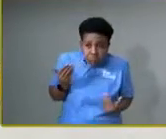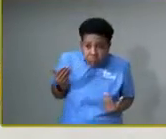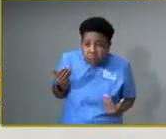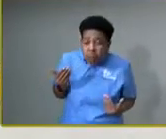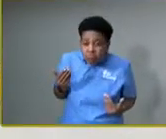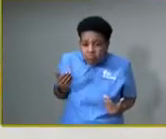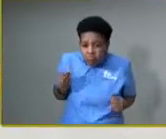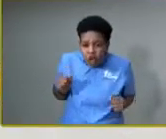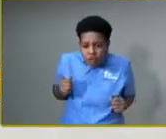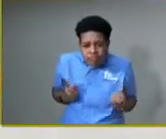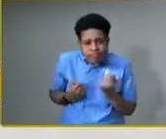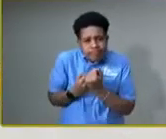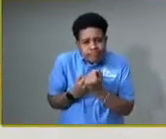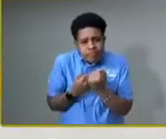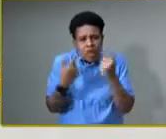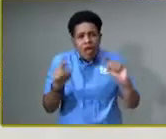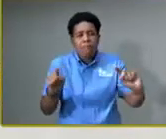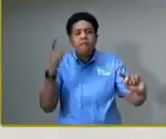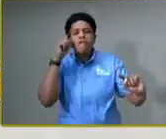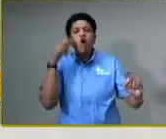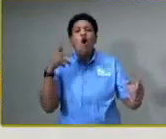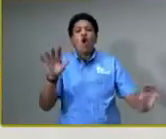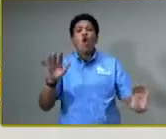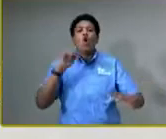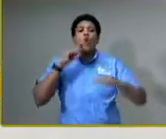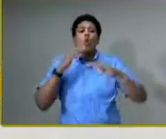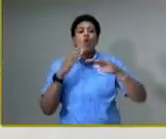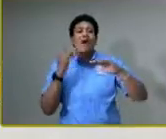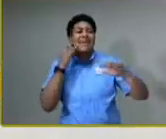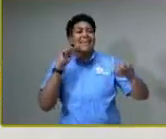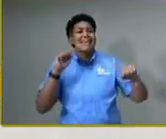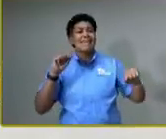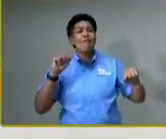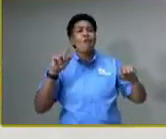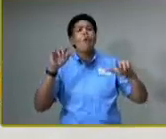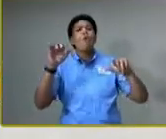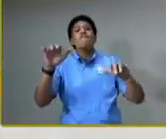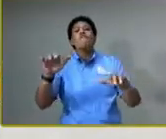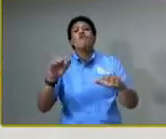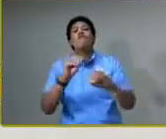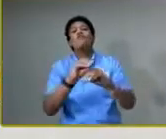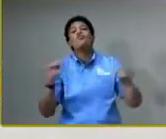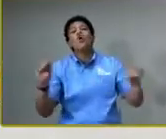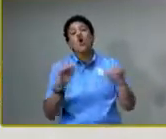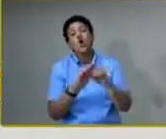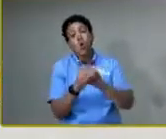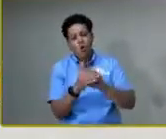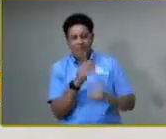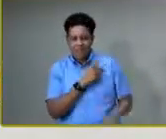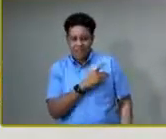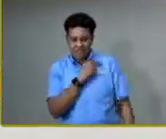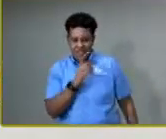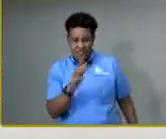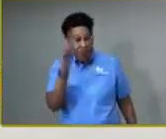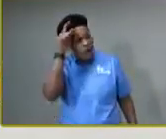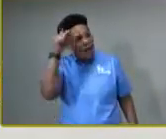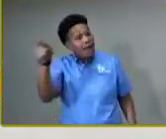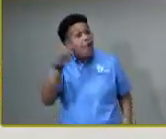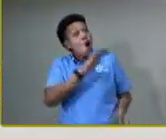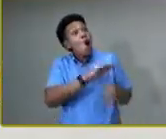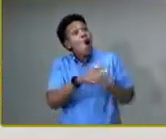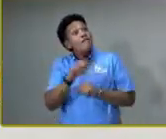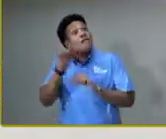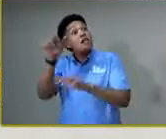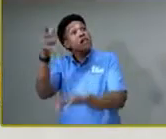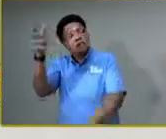stream for the accommodation of overflow of non-COVID patients. So it's not a COVID hospital. It will